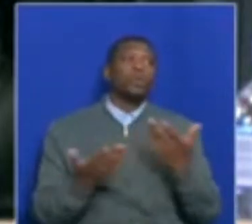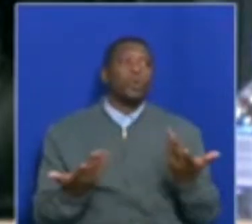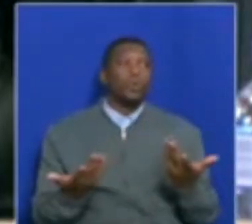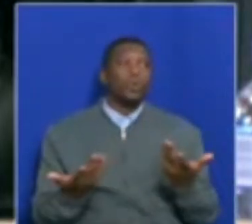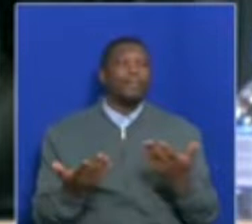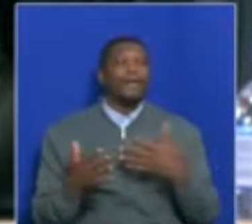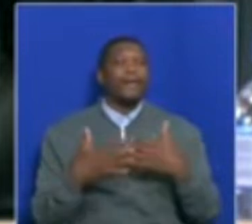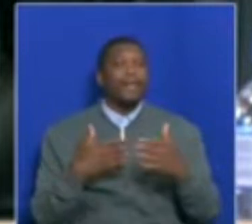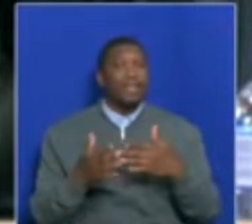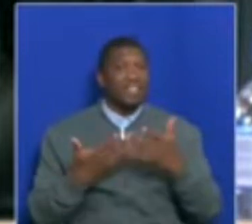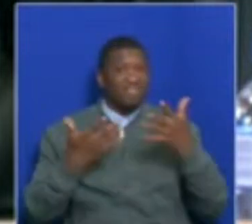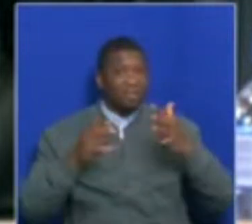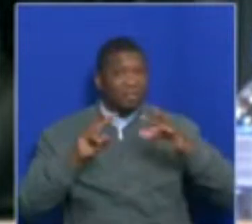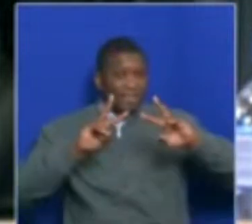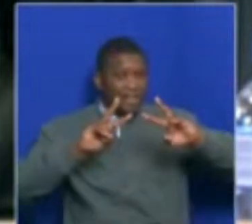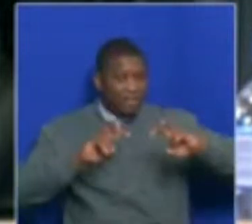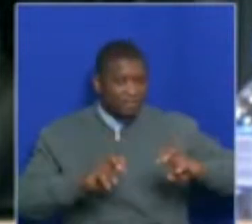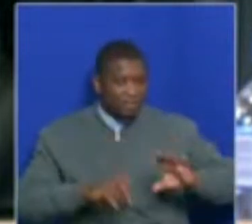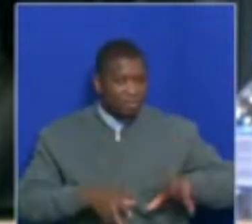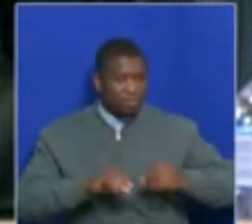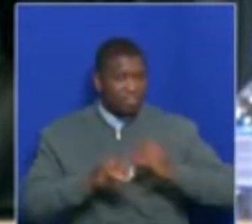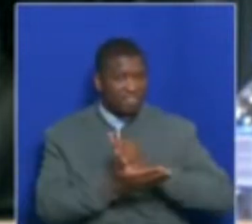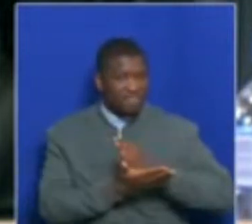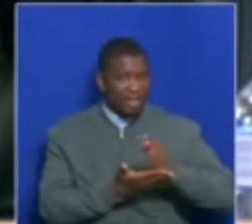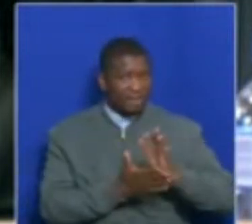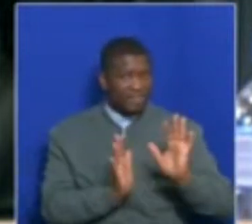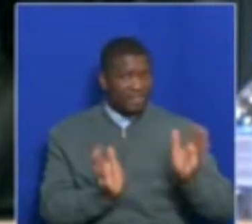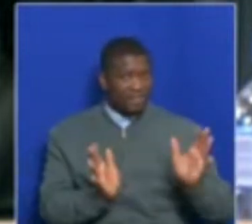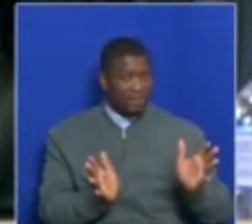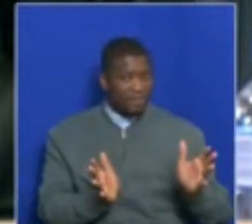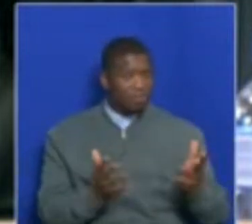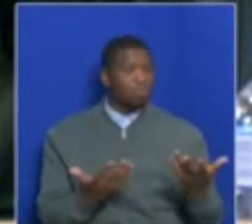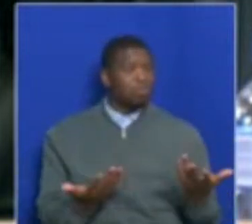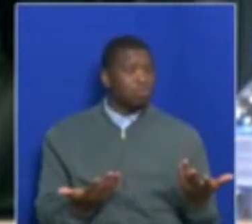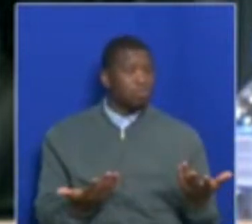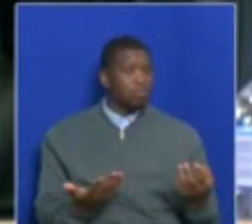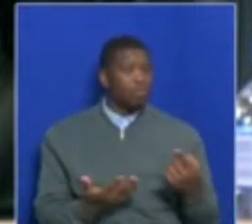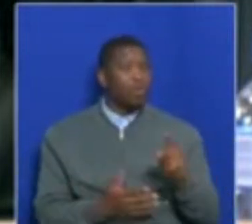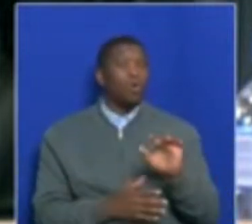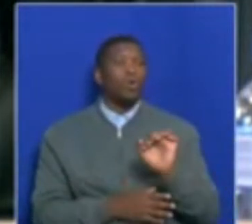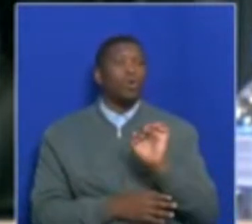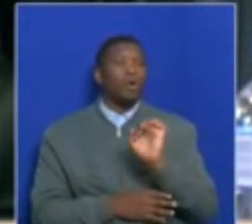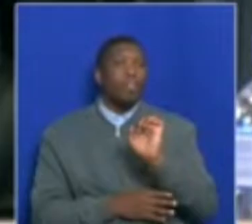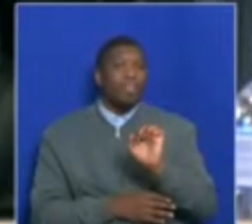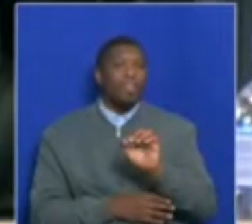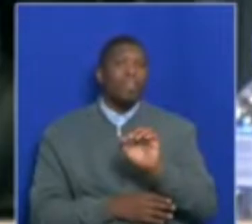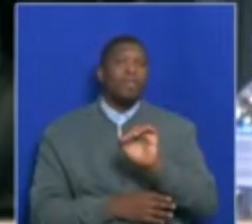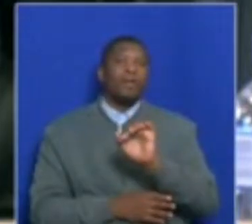investigation, facts, if you like, of that IPID has carried out?